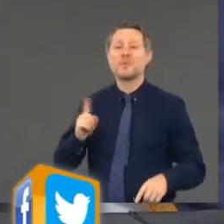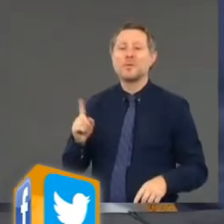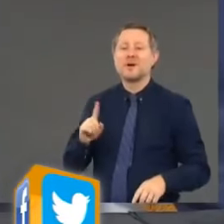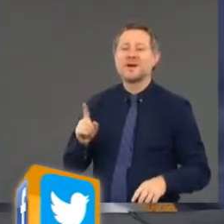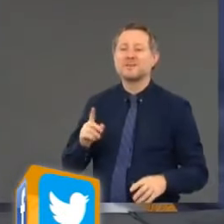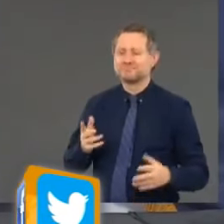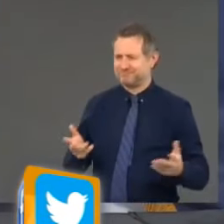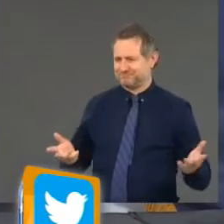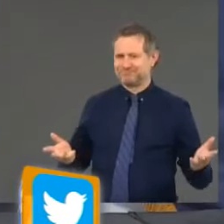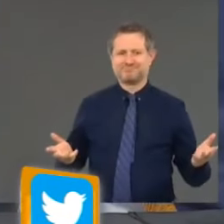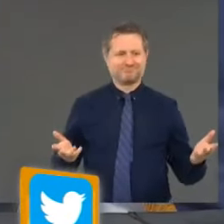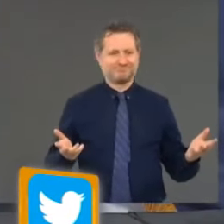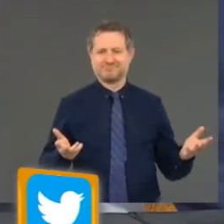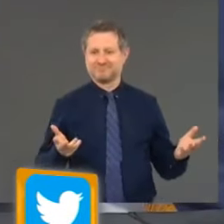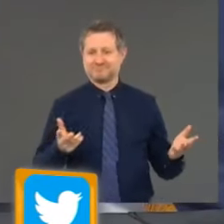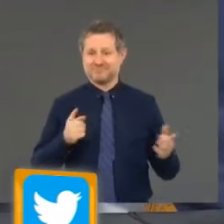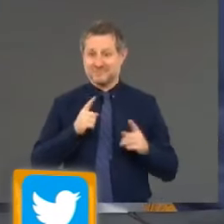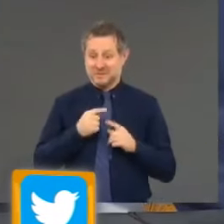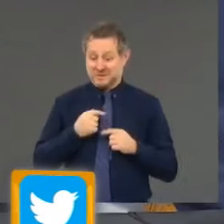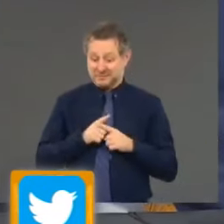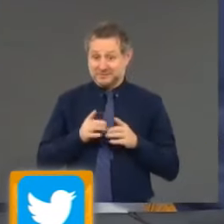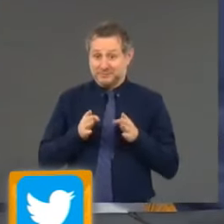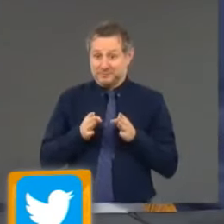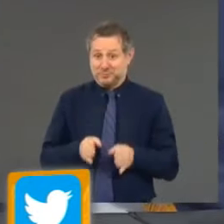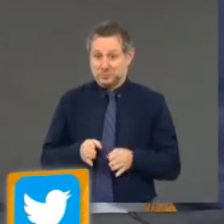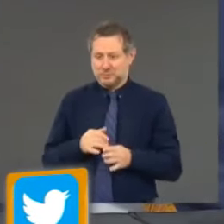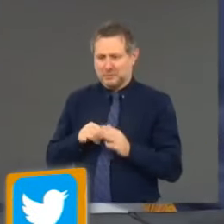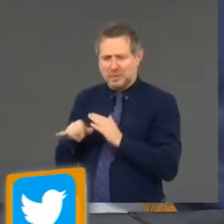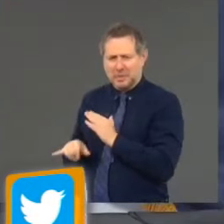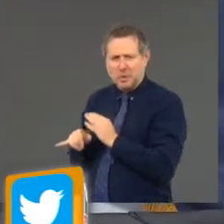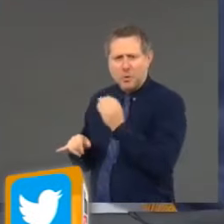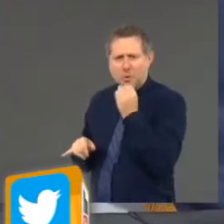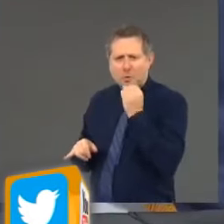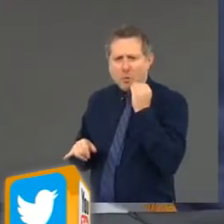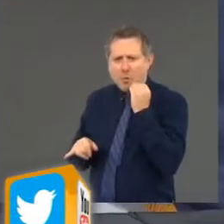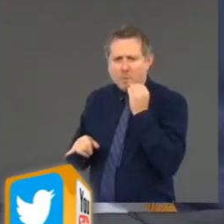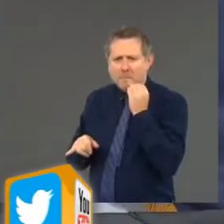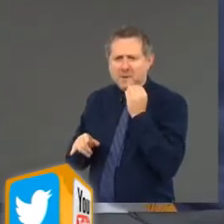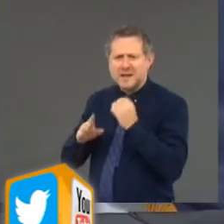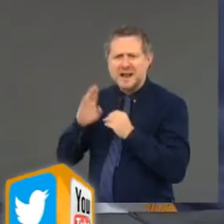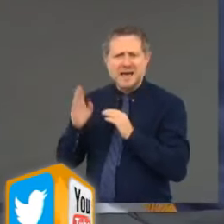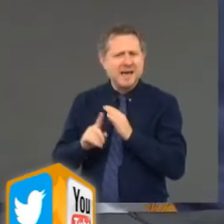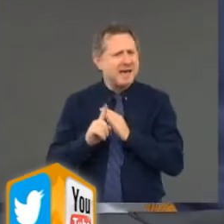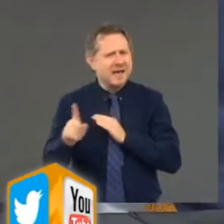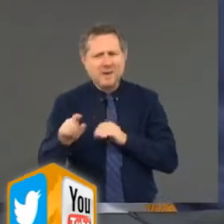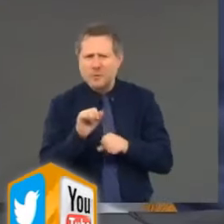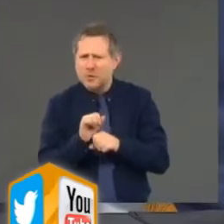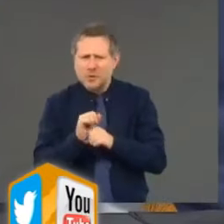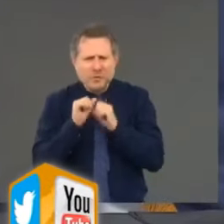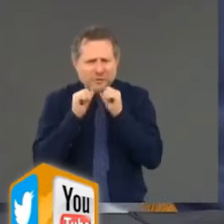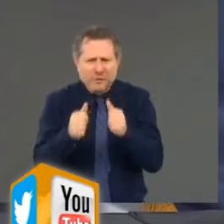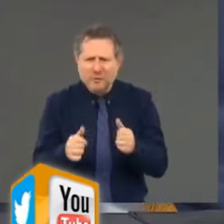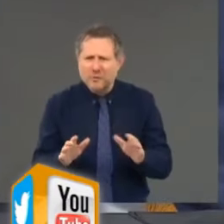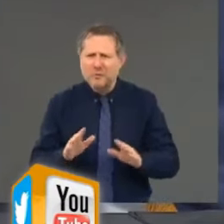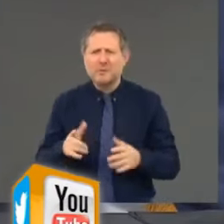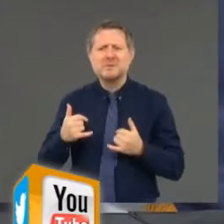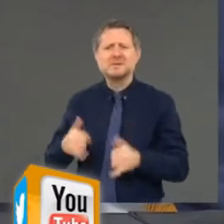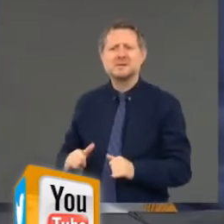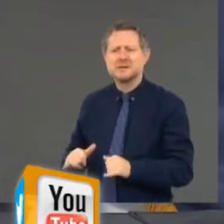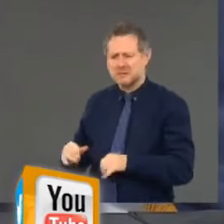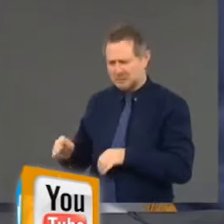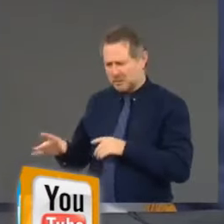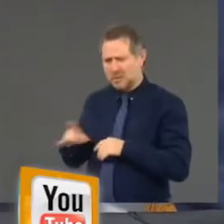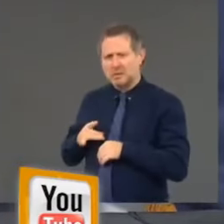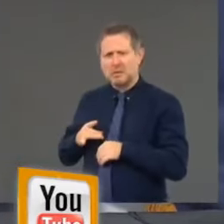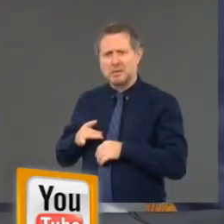coming from people who are at home and not working, which was shocking to me. I thought they were going to